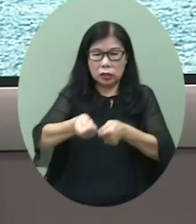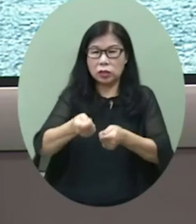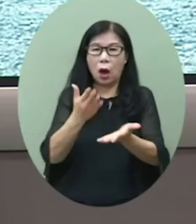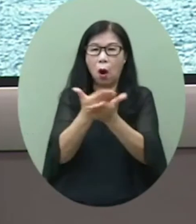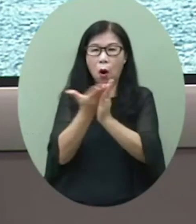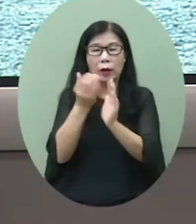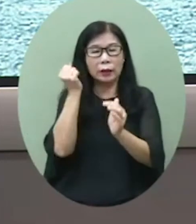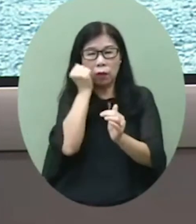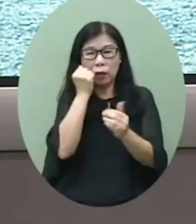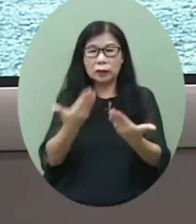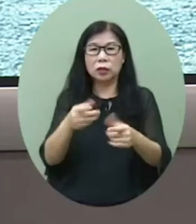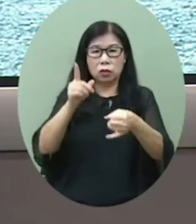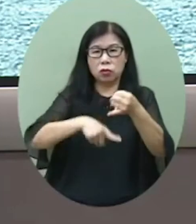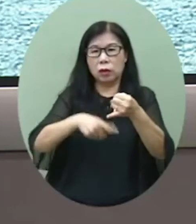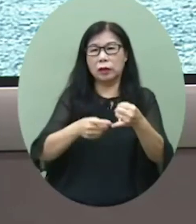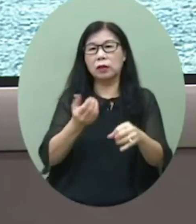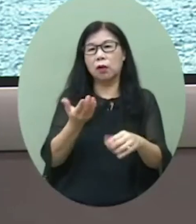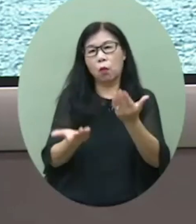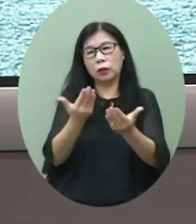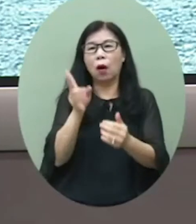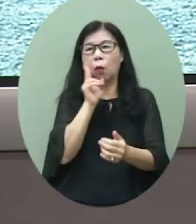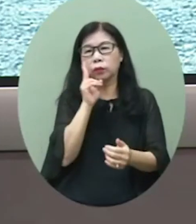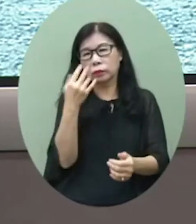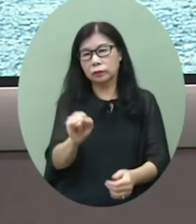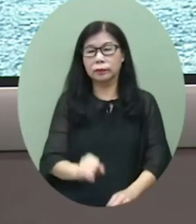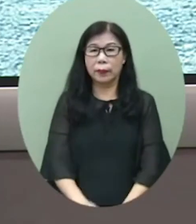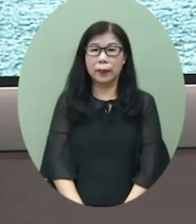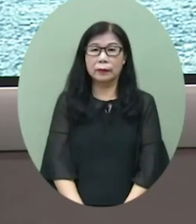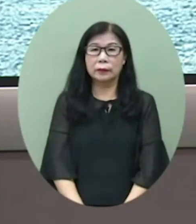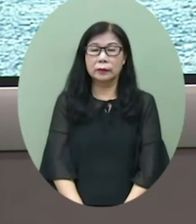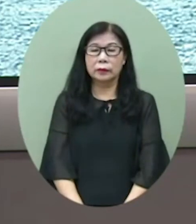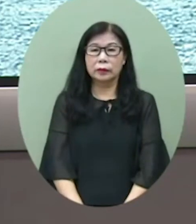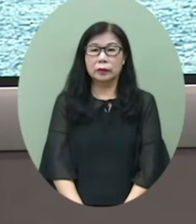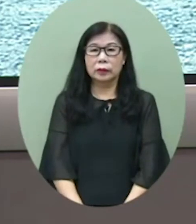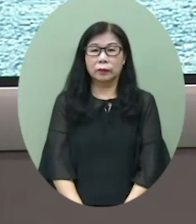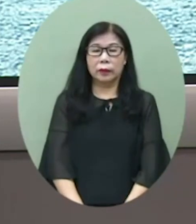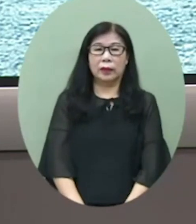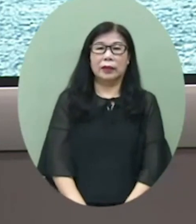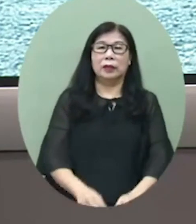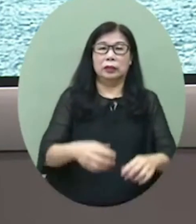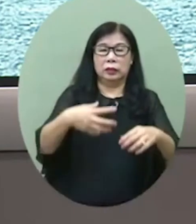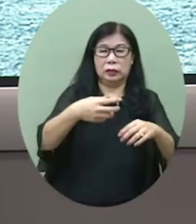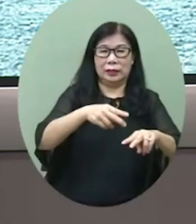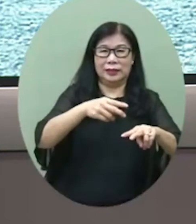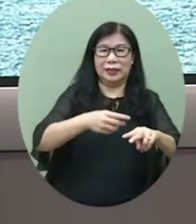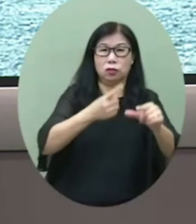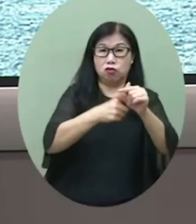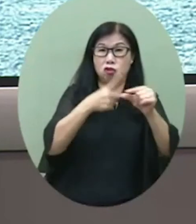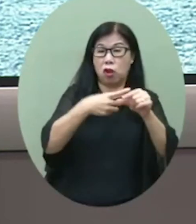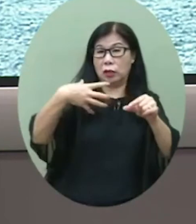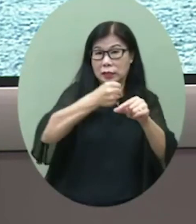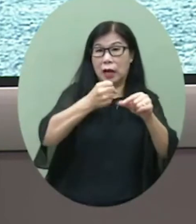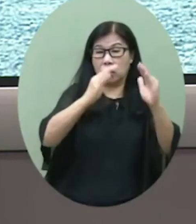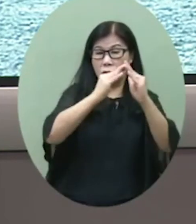So that means that they will have to set aside a certain period for these people to vote, and then they have to do disinfection and so on. It would be